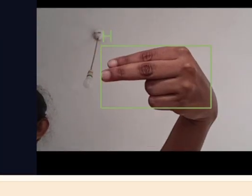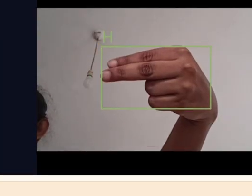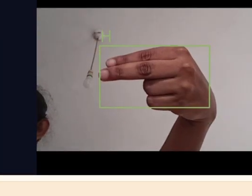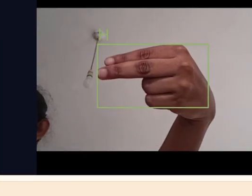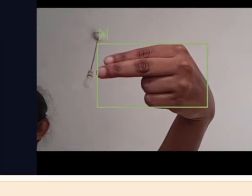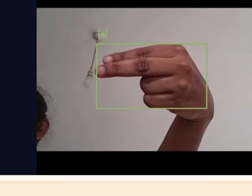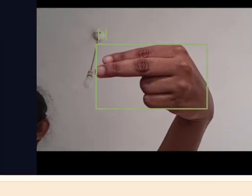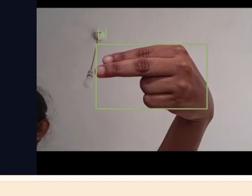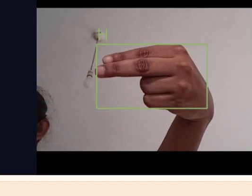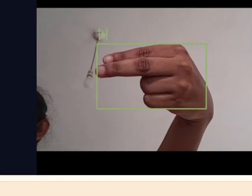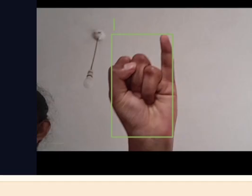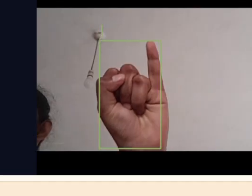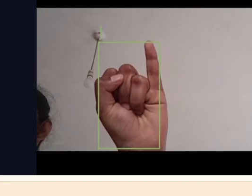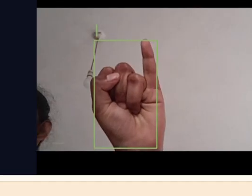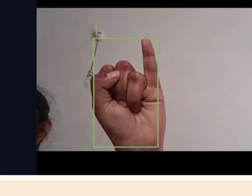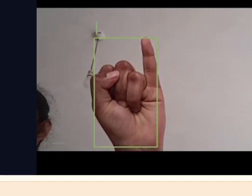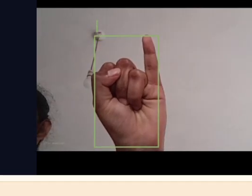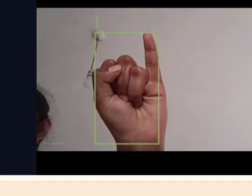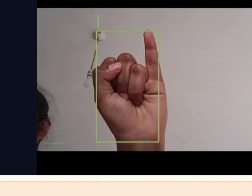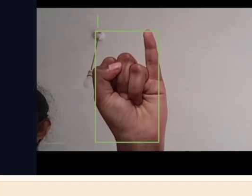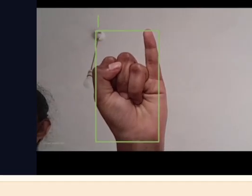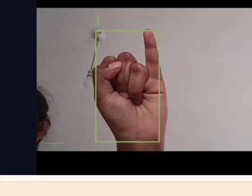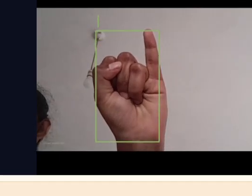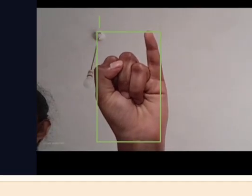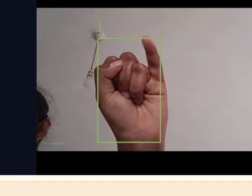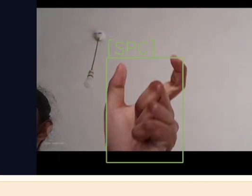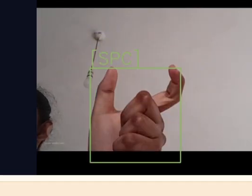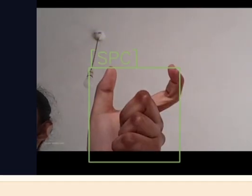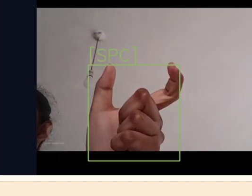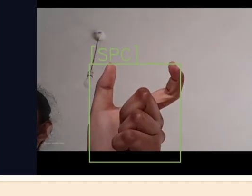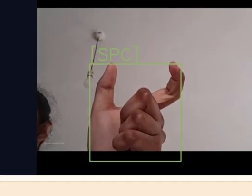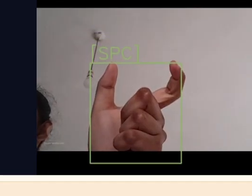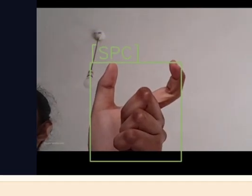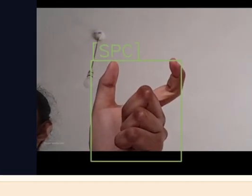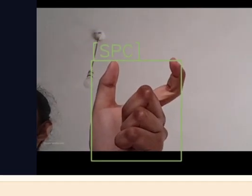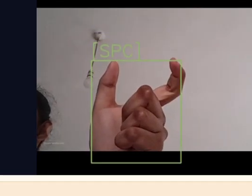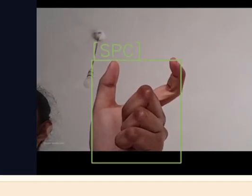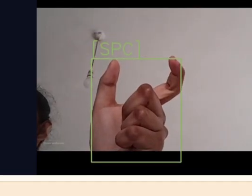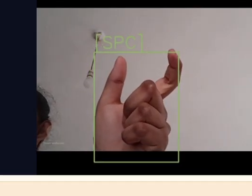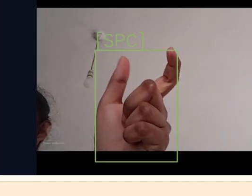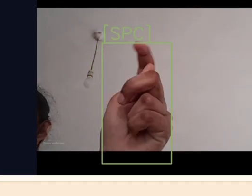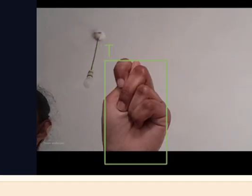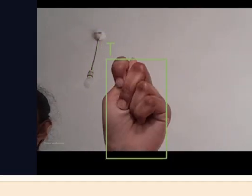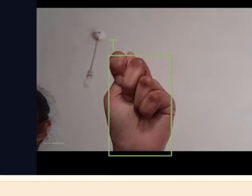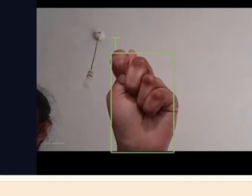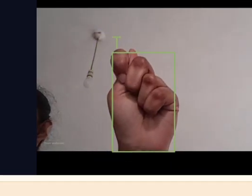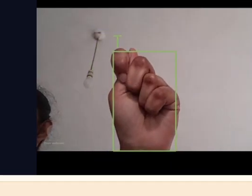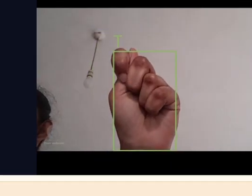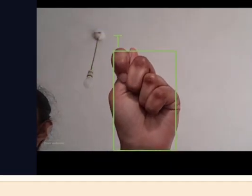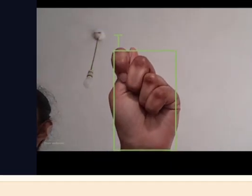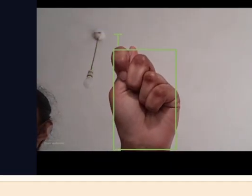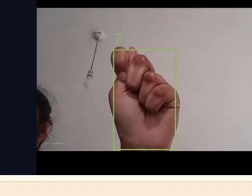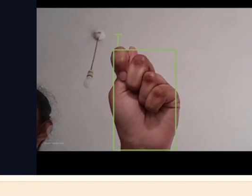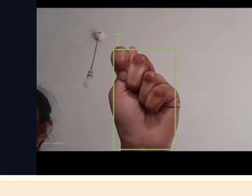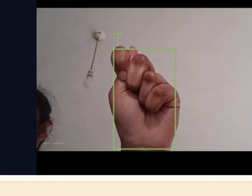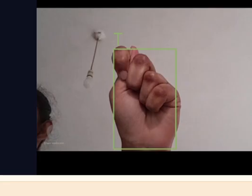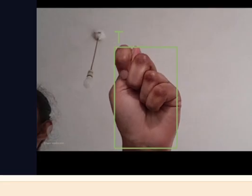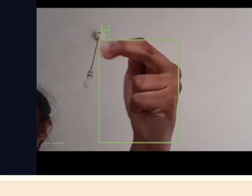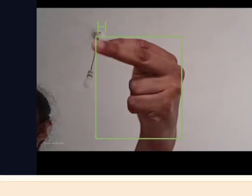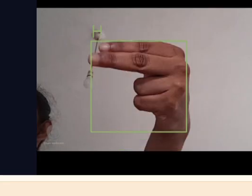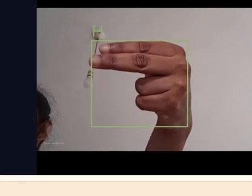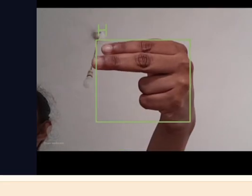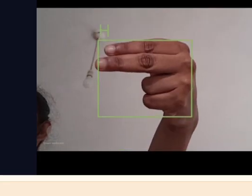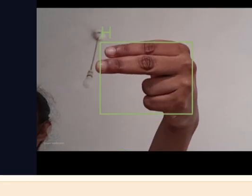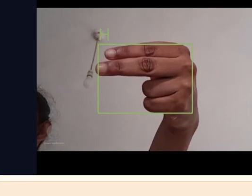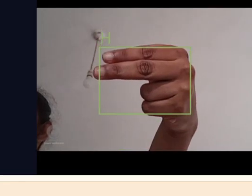In the future, I like to improve this even more. For example, adding support for full words and sentences, improving